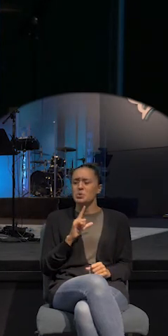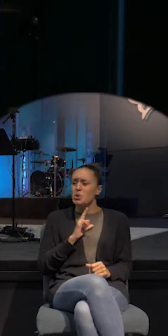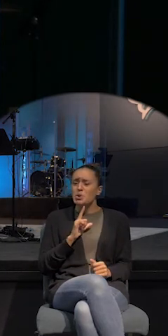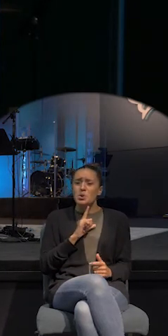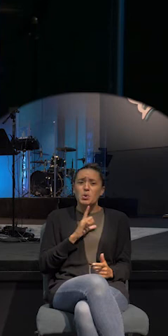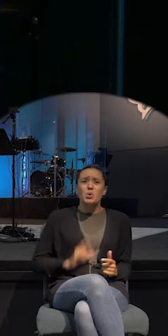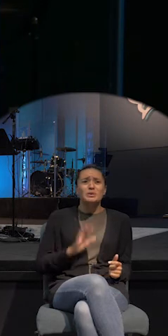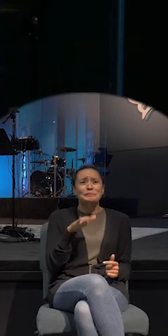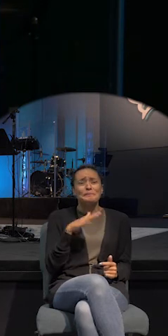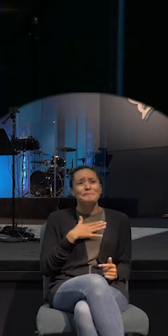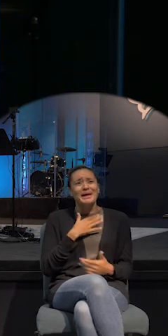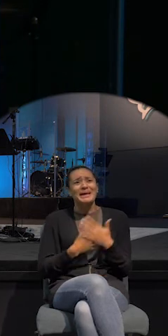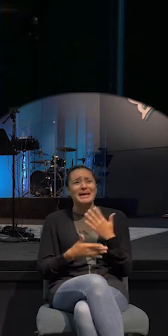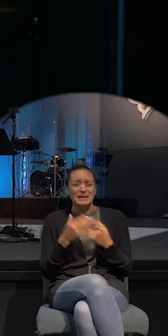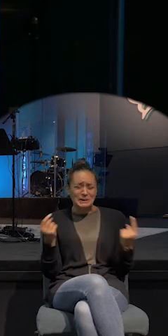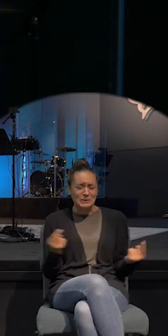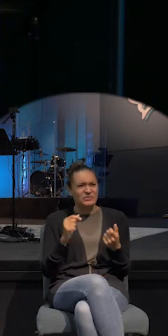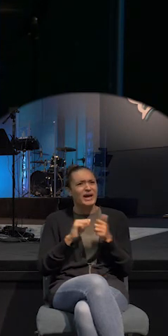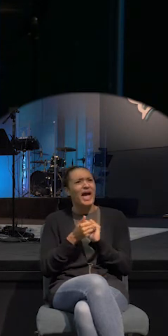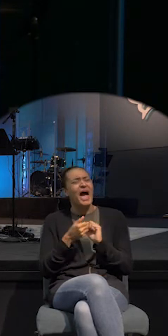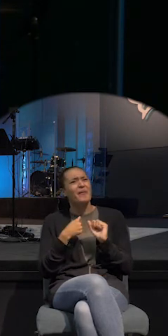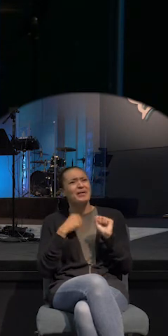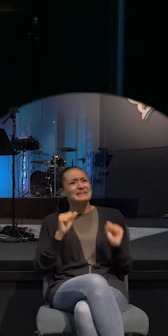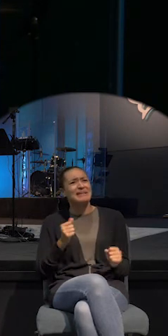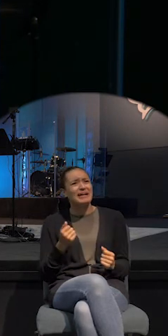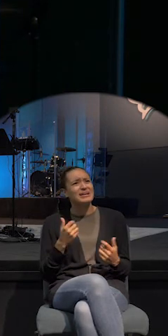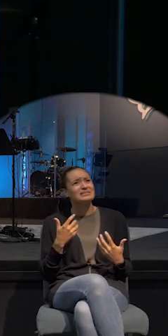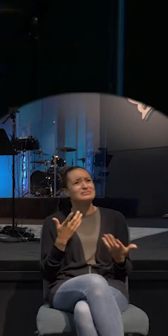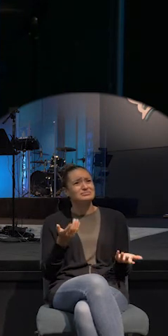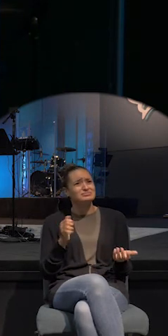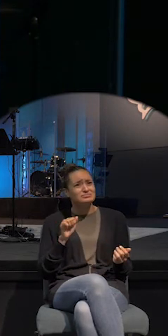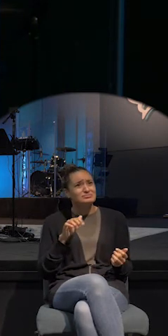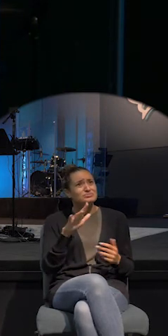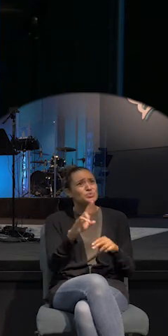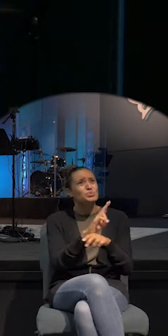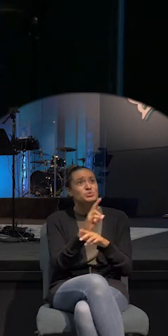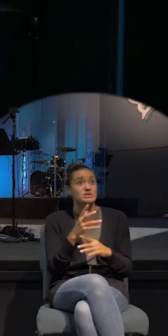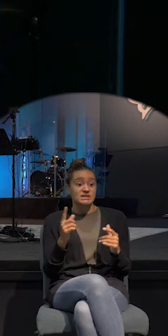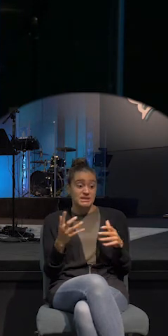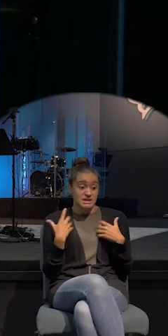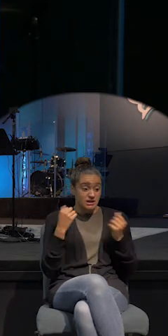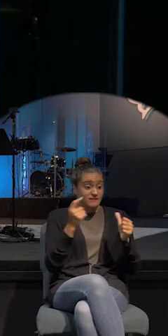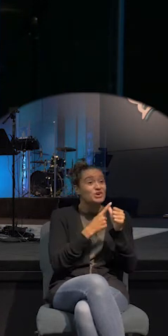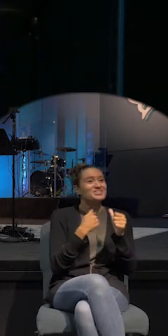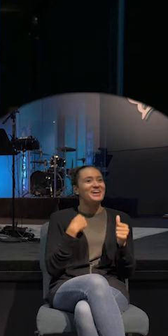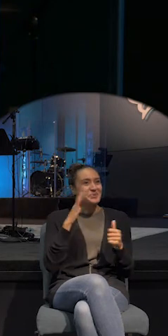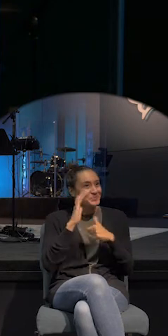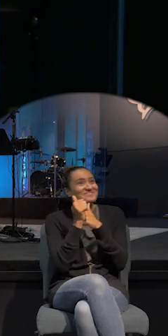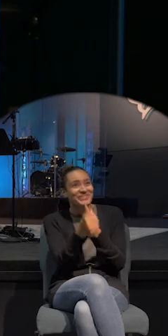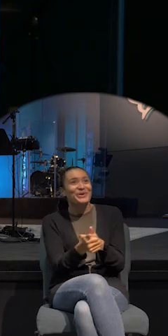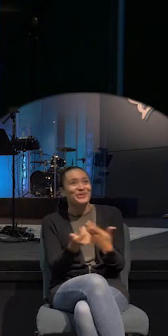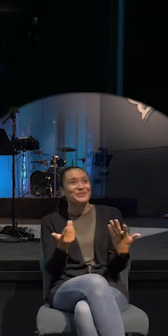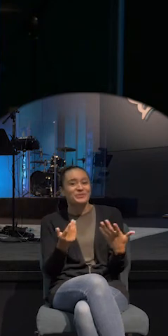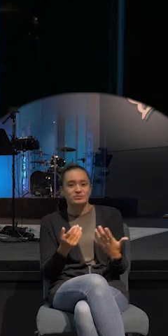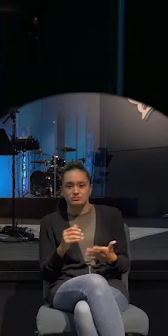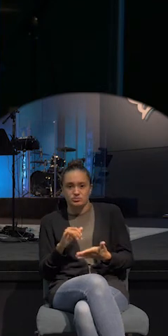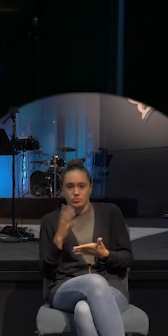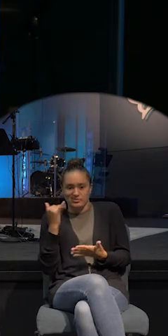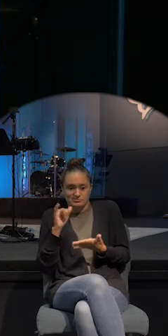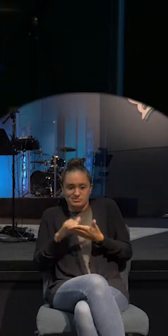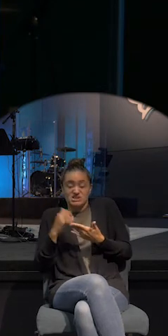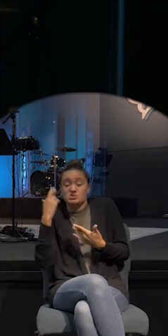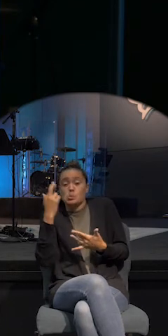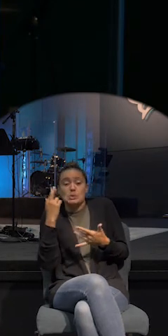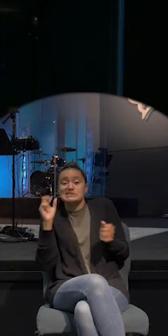is withered. How then can I stretch it out? Heal me first, and then I'll do as you say. Because that's